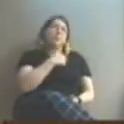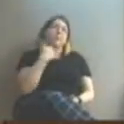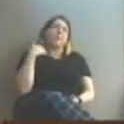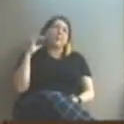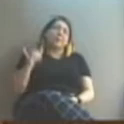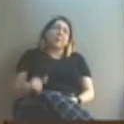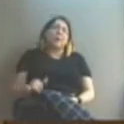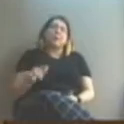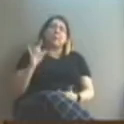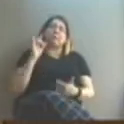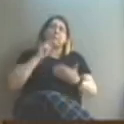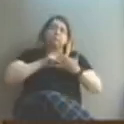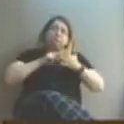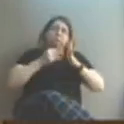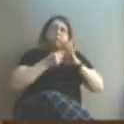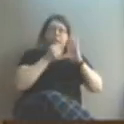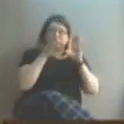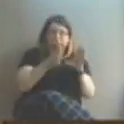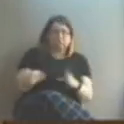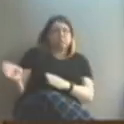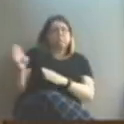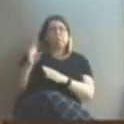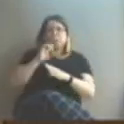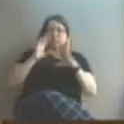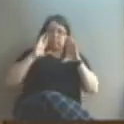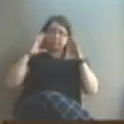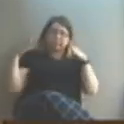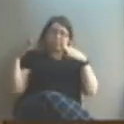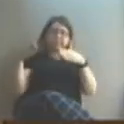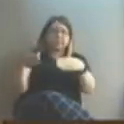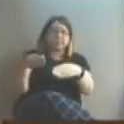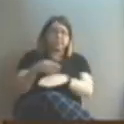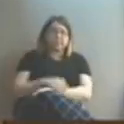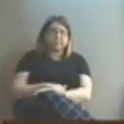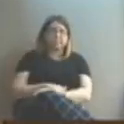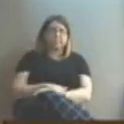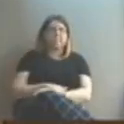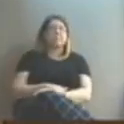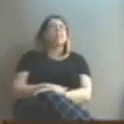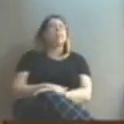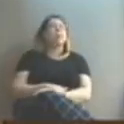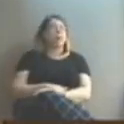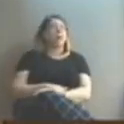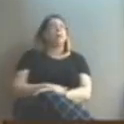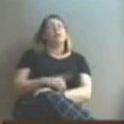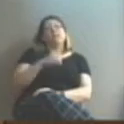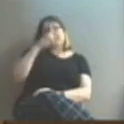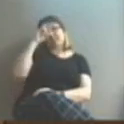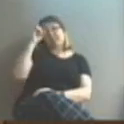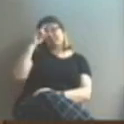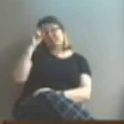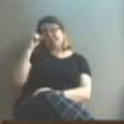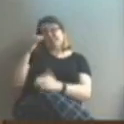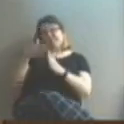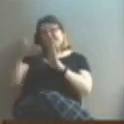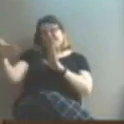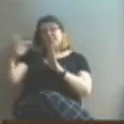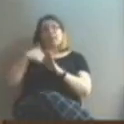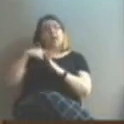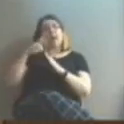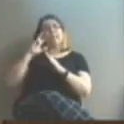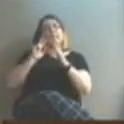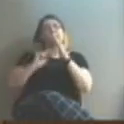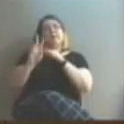of intentionality to concentrate on them. By the end of the summer, I predict 90-day work orders